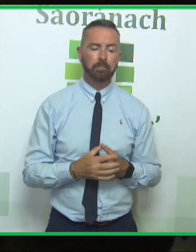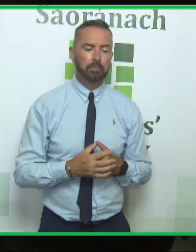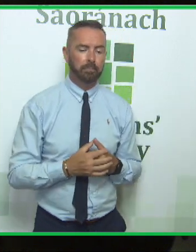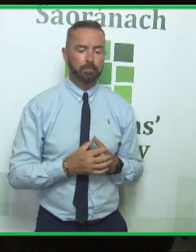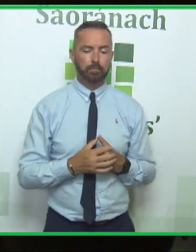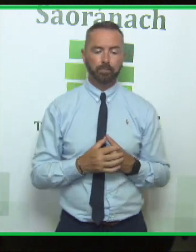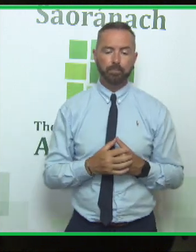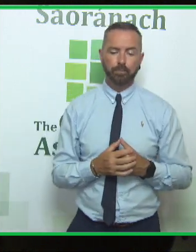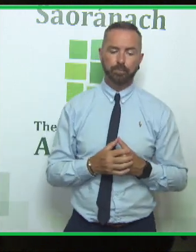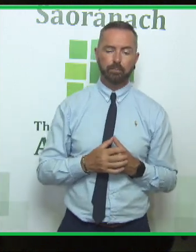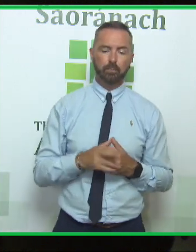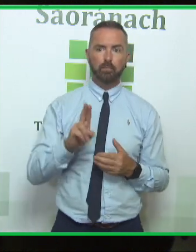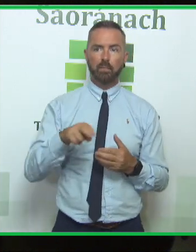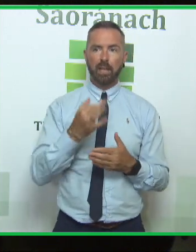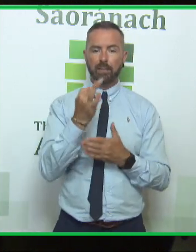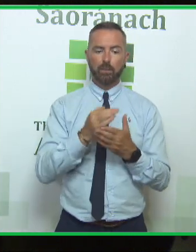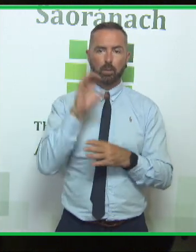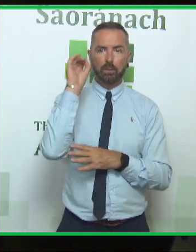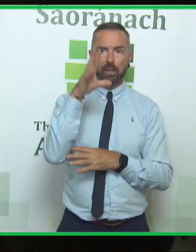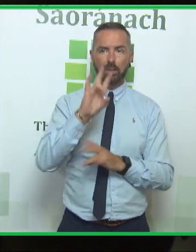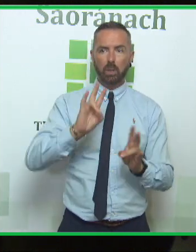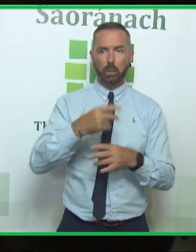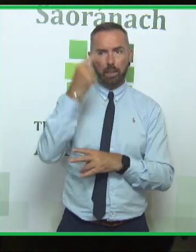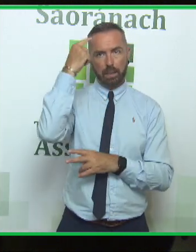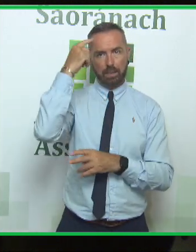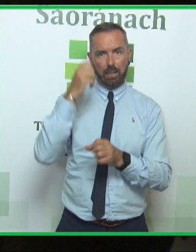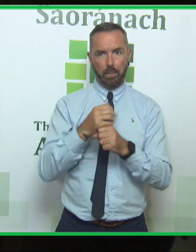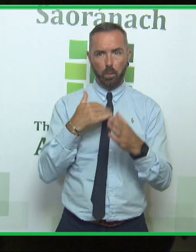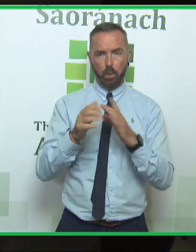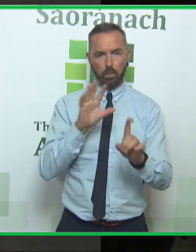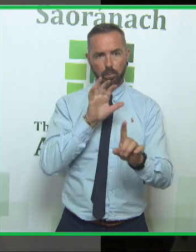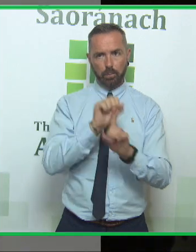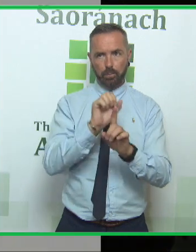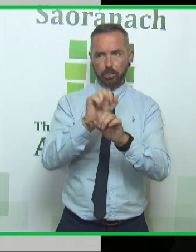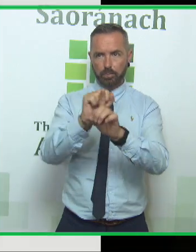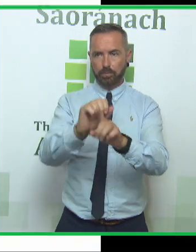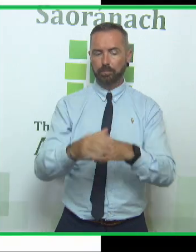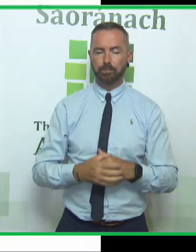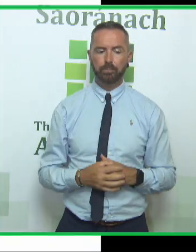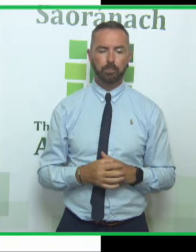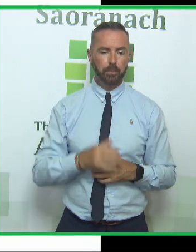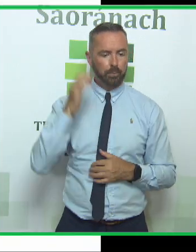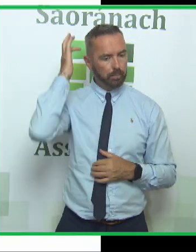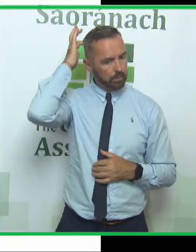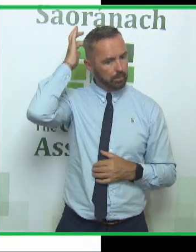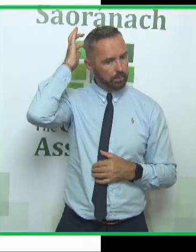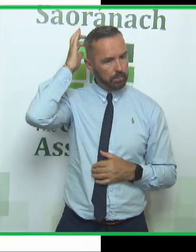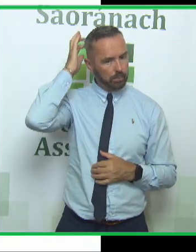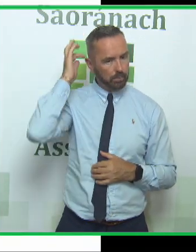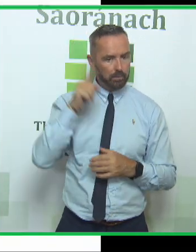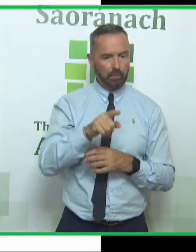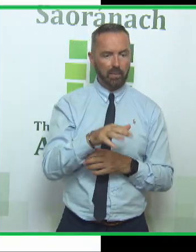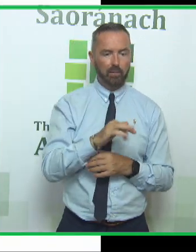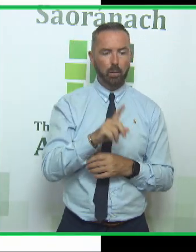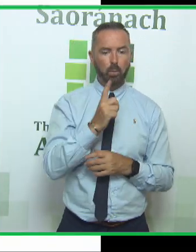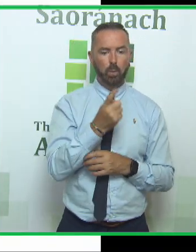This is just the next few slides are just going to give us a quick idea as to what we're seeing. So these are from the 118 new